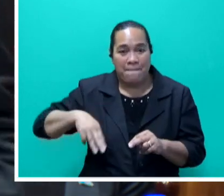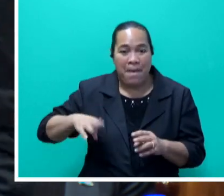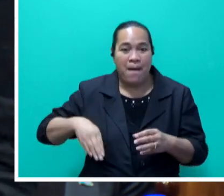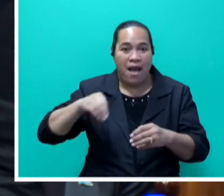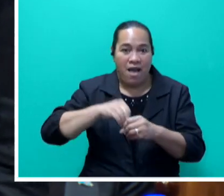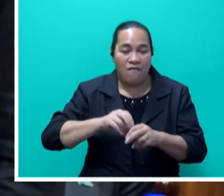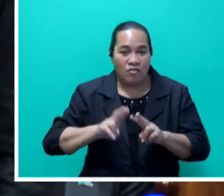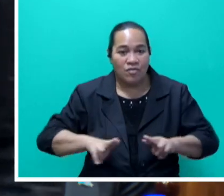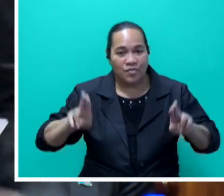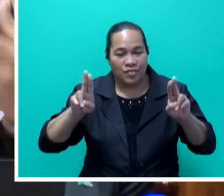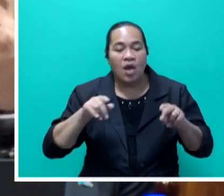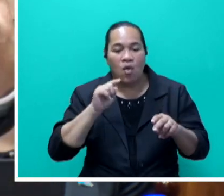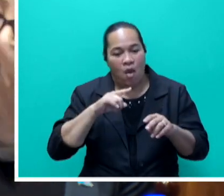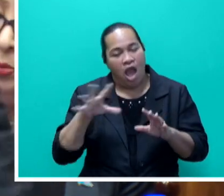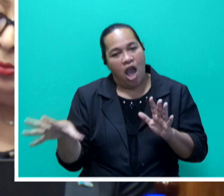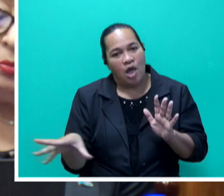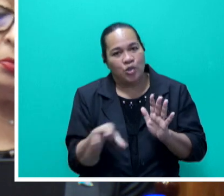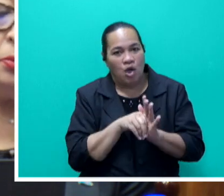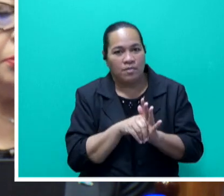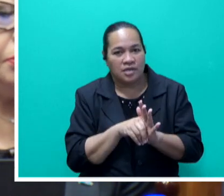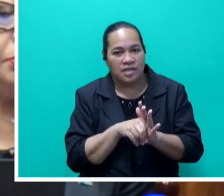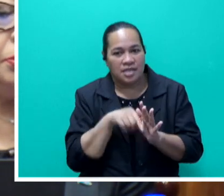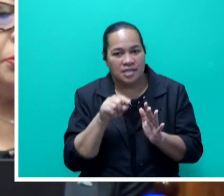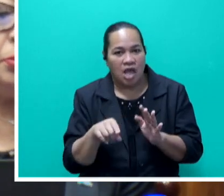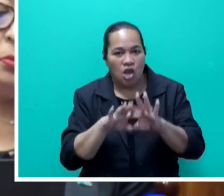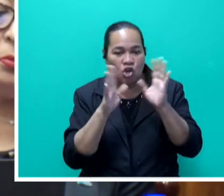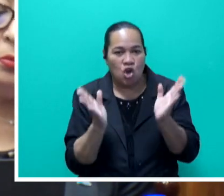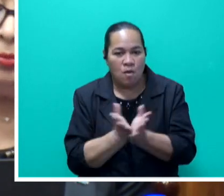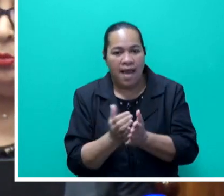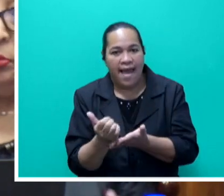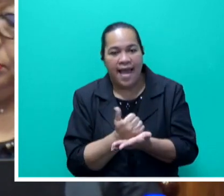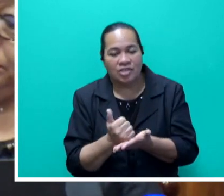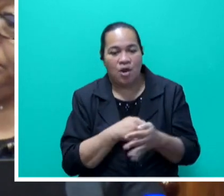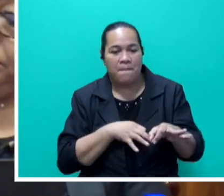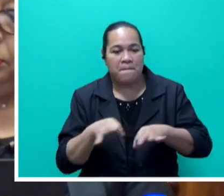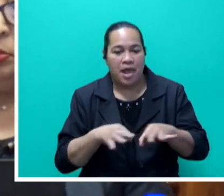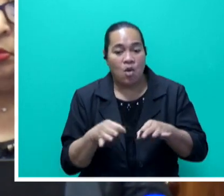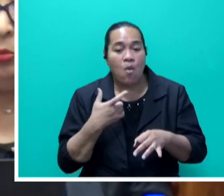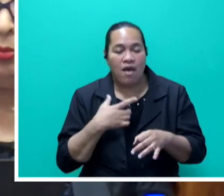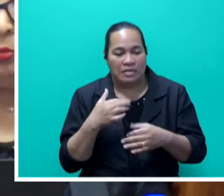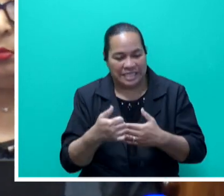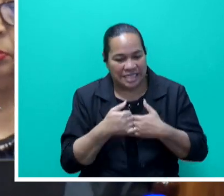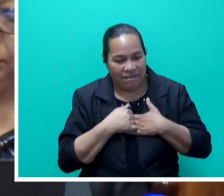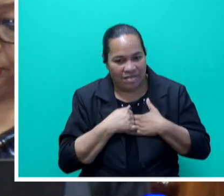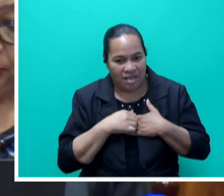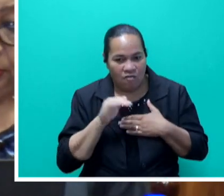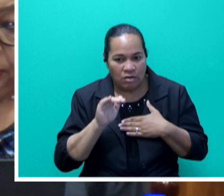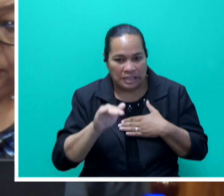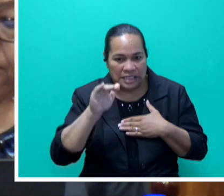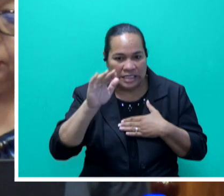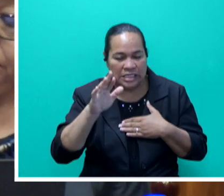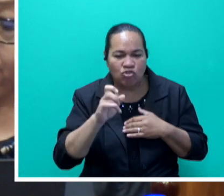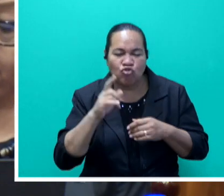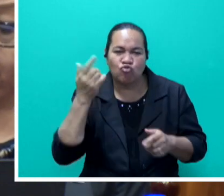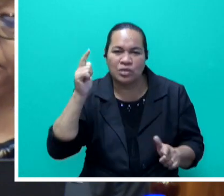actually automatically adopted this particular global action plan to pave the way forward for road safety and the reduction of road